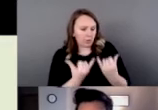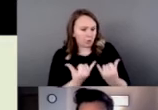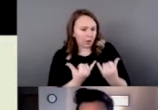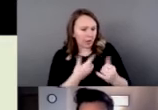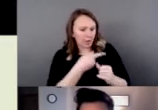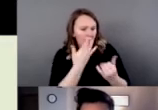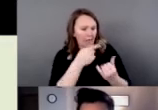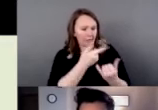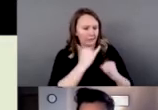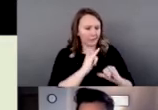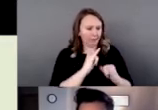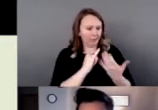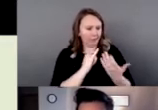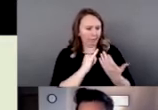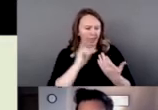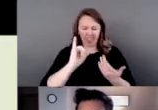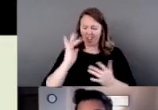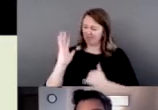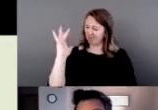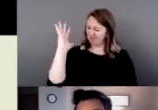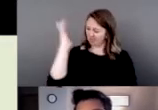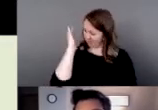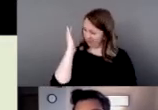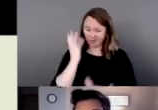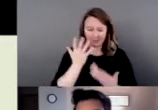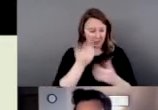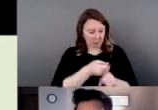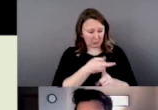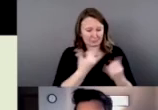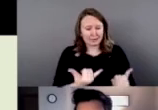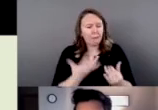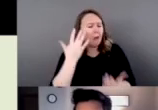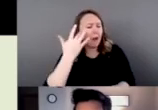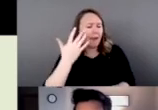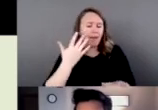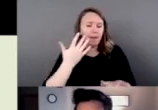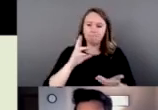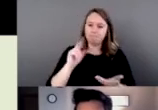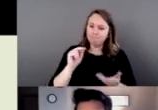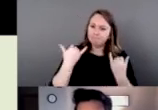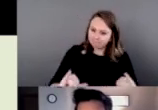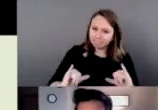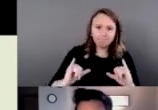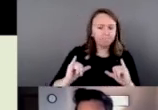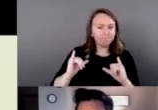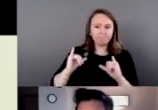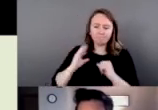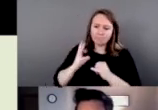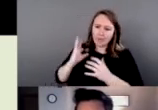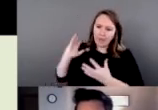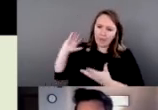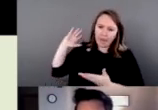It just, it's when you're surrounded by something like that, it just, it becomes